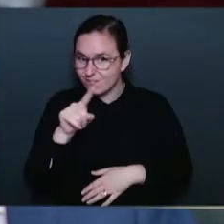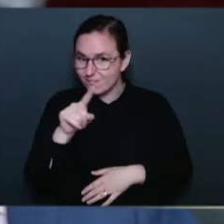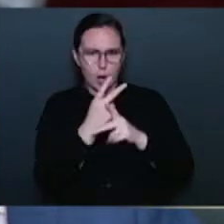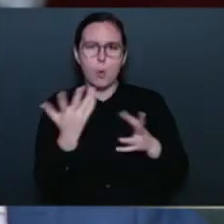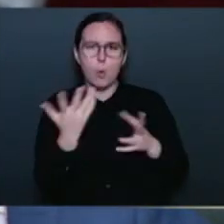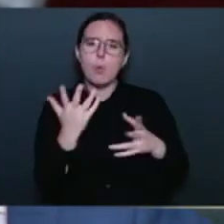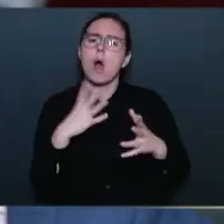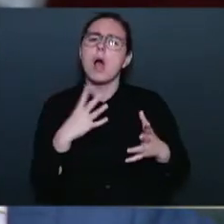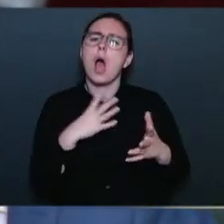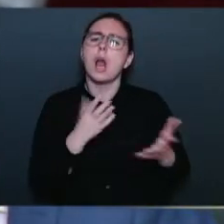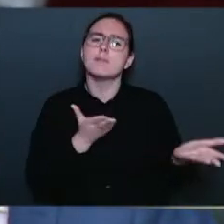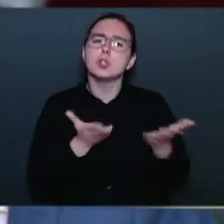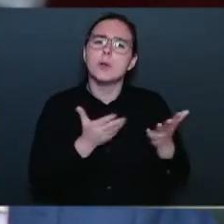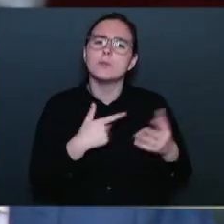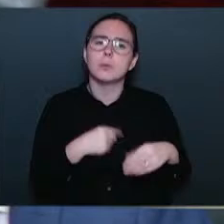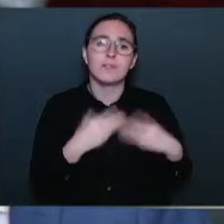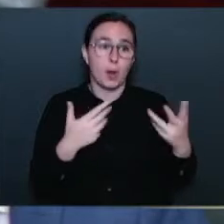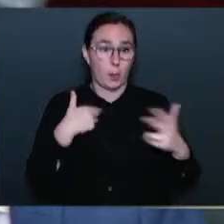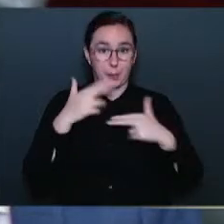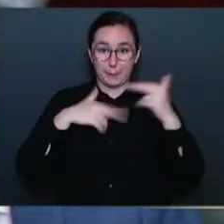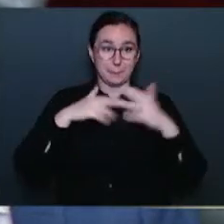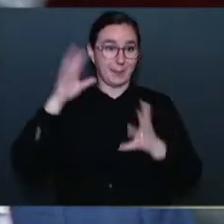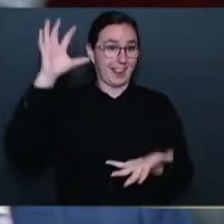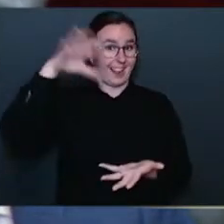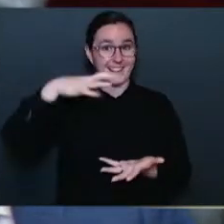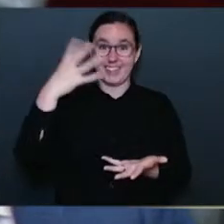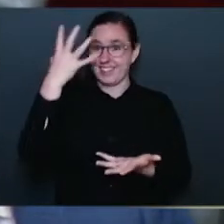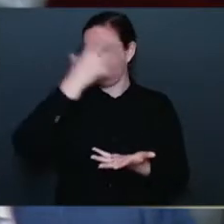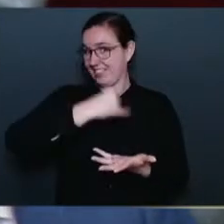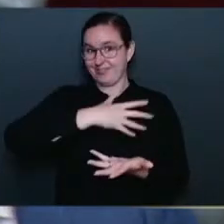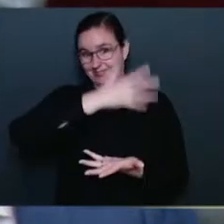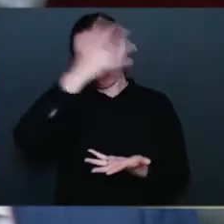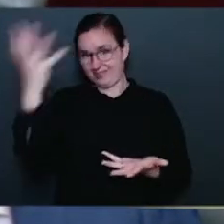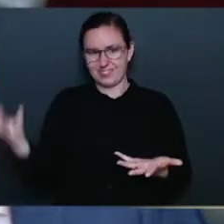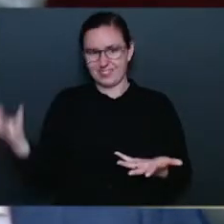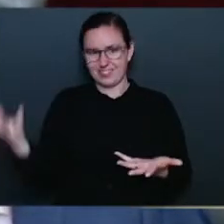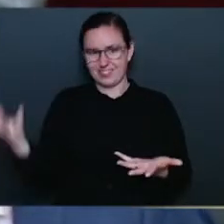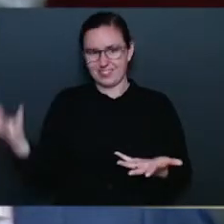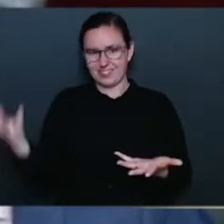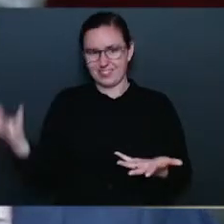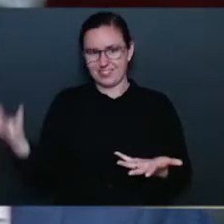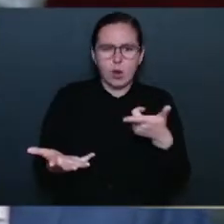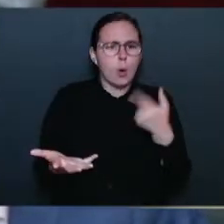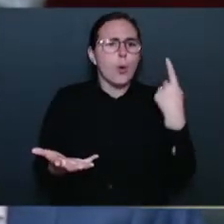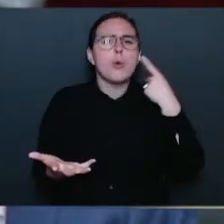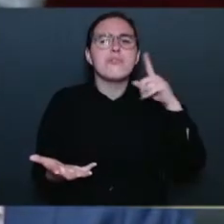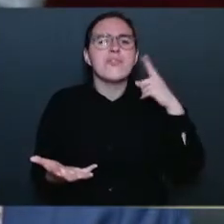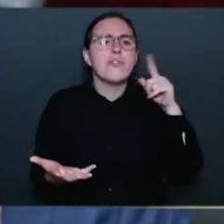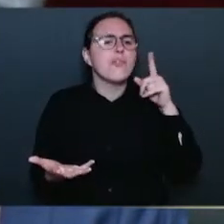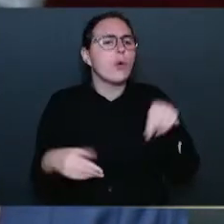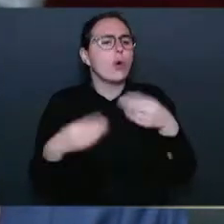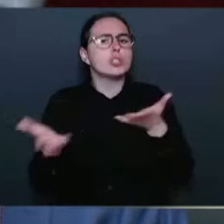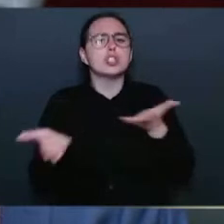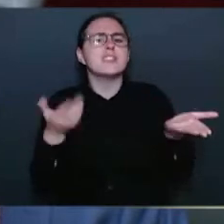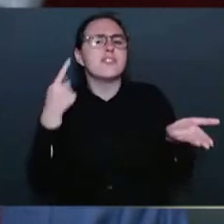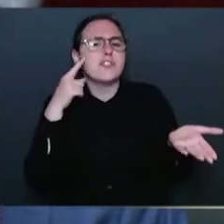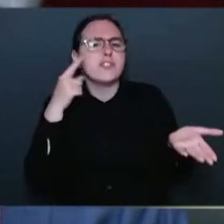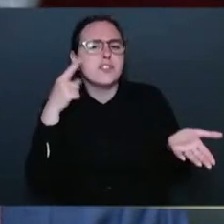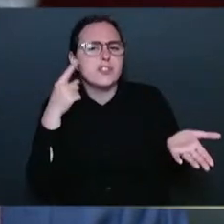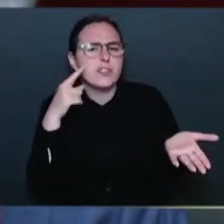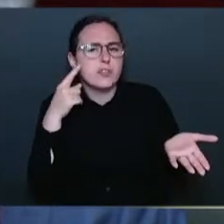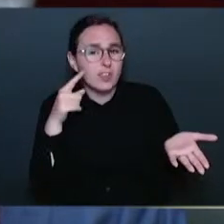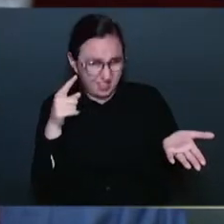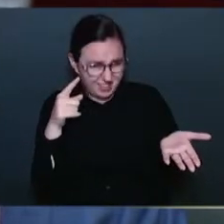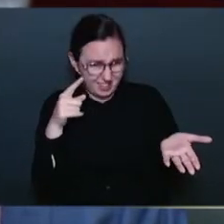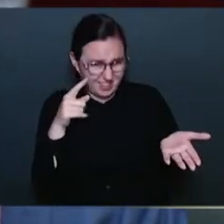once we have that we will move ahead we will start the building and we are committing to all albertans and all all edmontonians to do